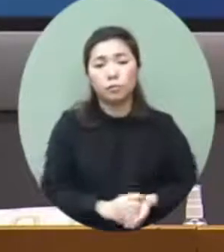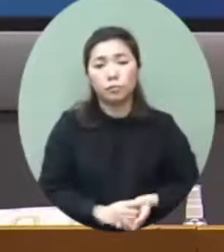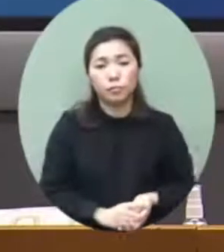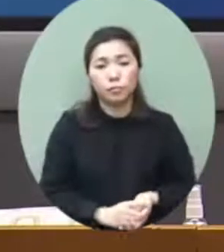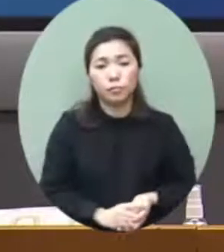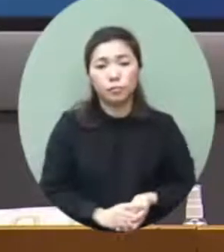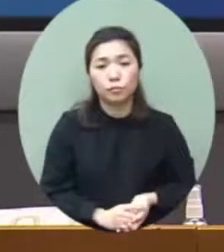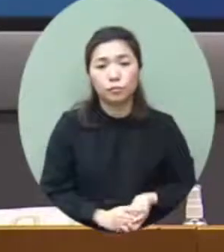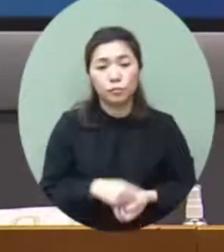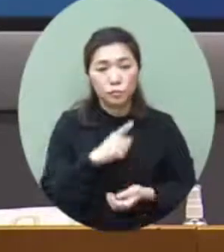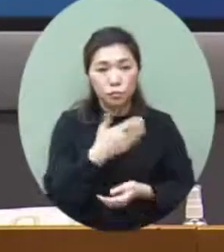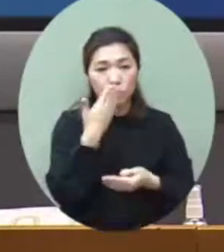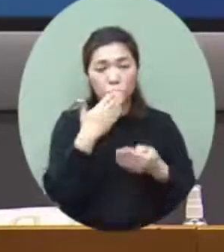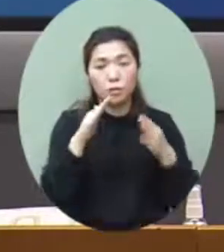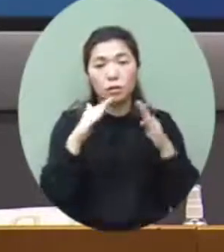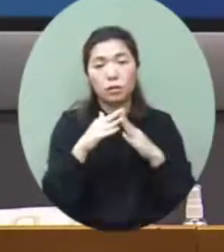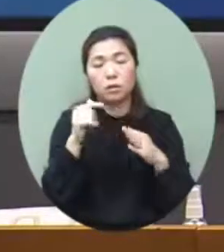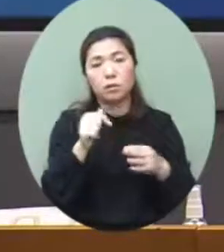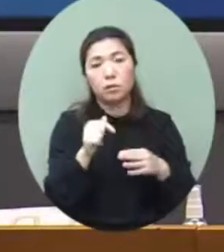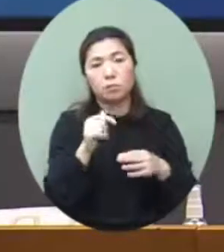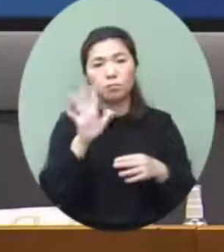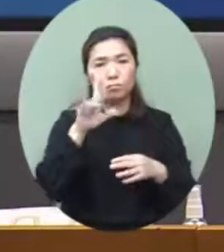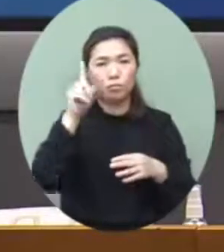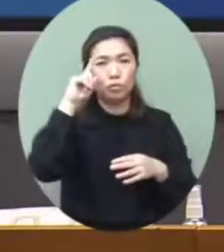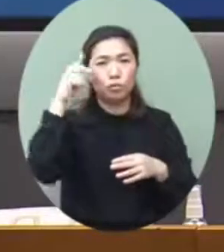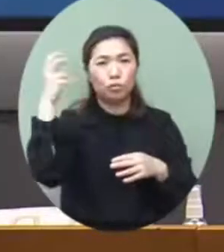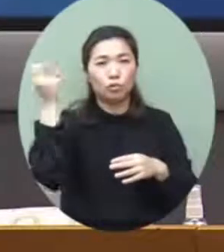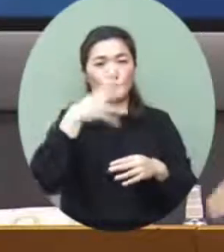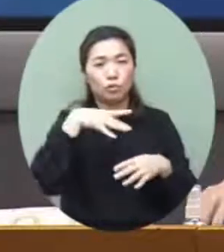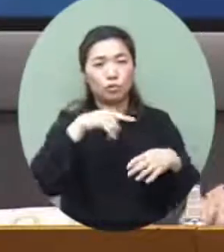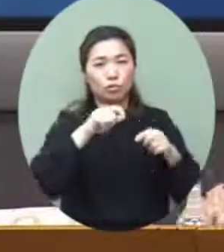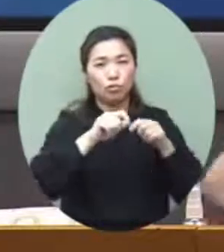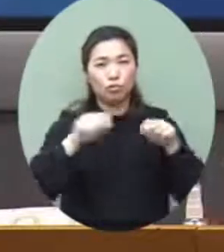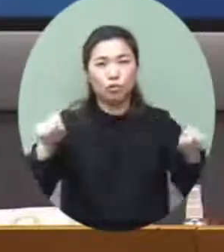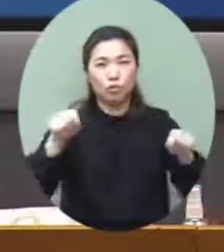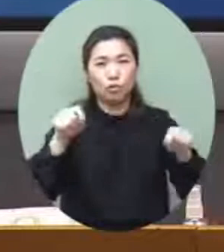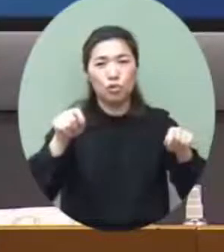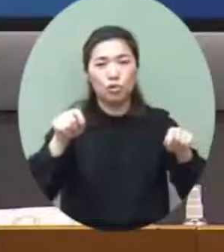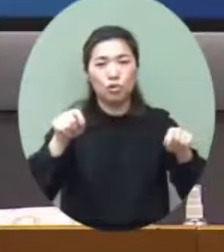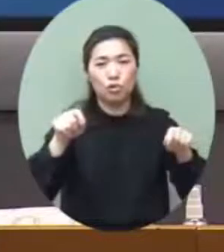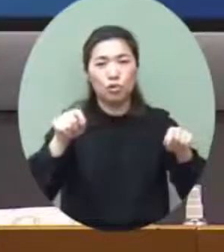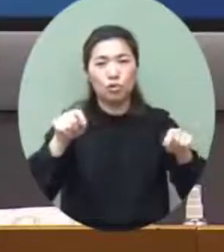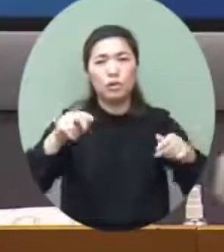schools, I already talked about a 2-3 month plan